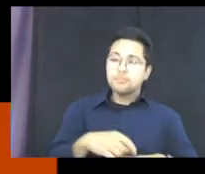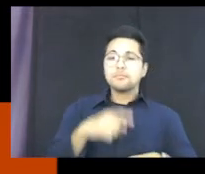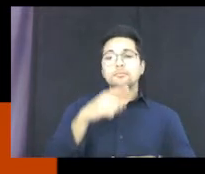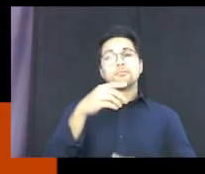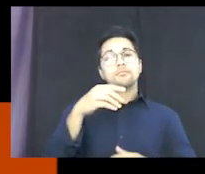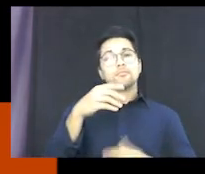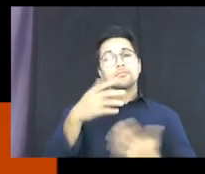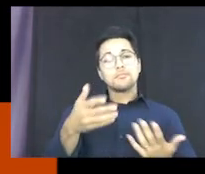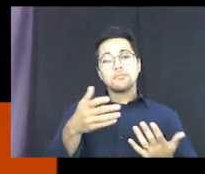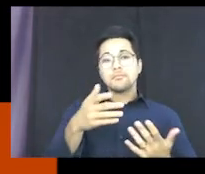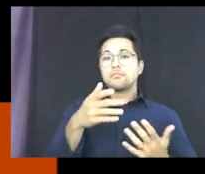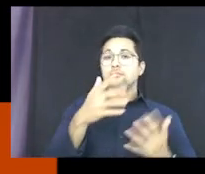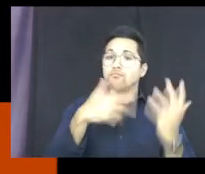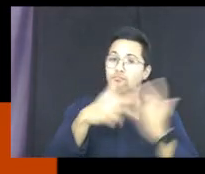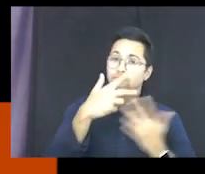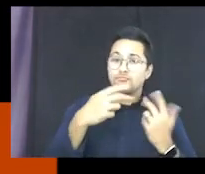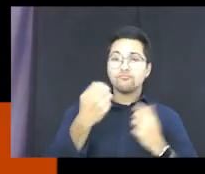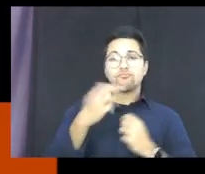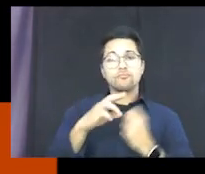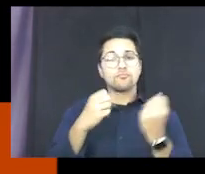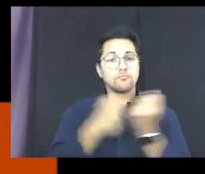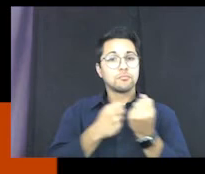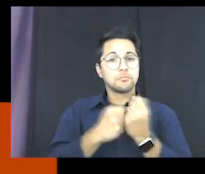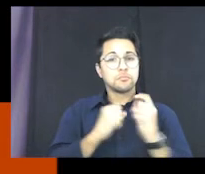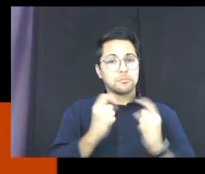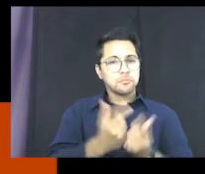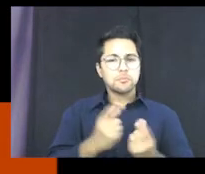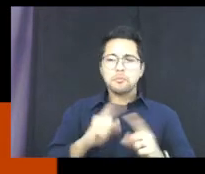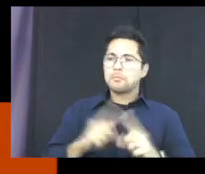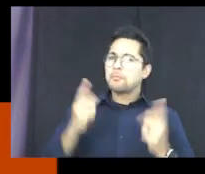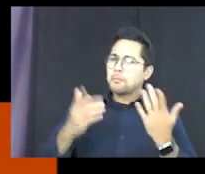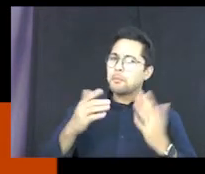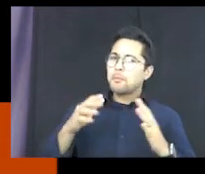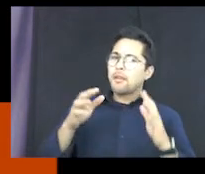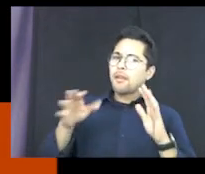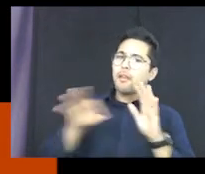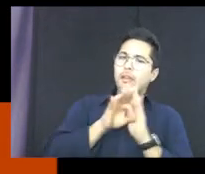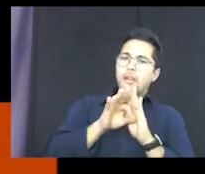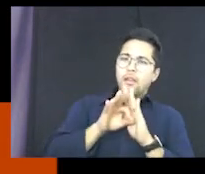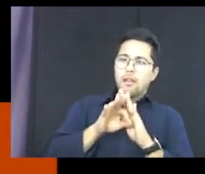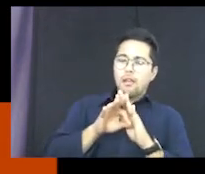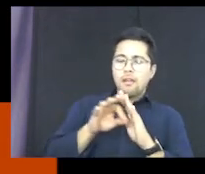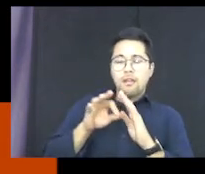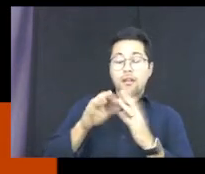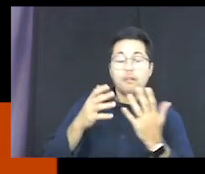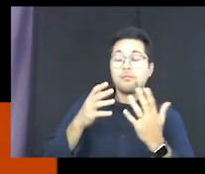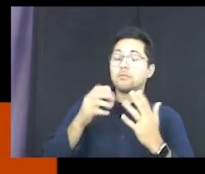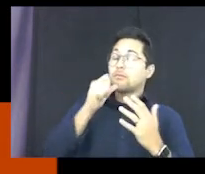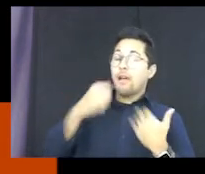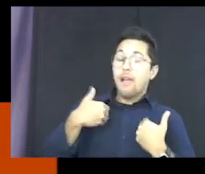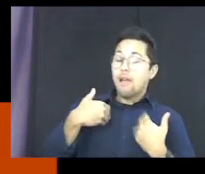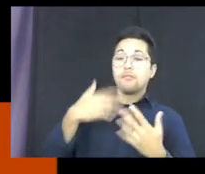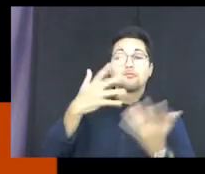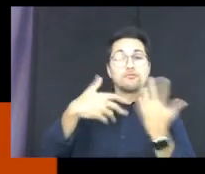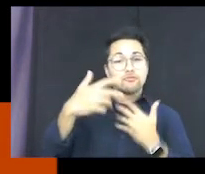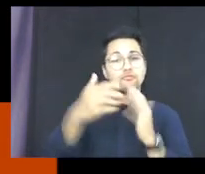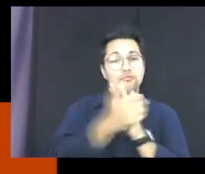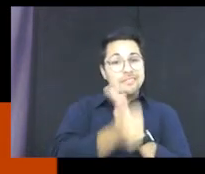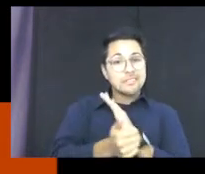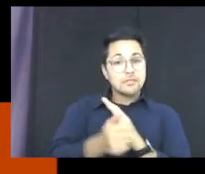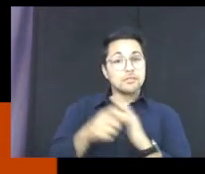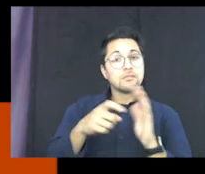in a social or support group, but may lack the social skills necessary to properly do